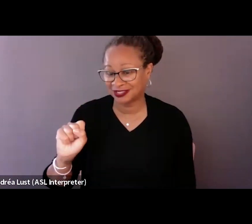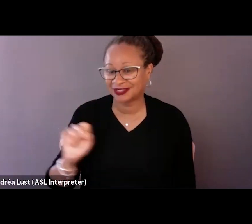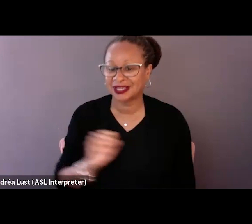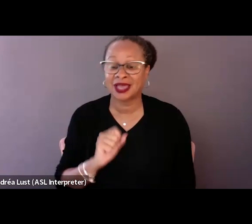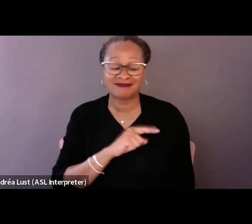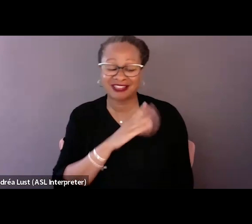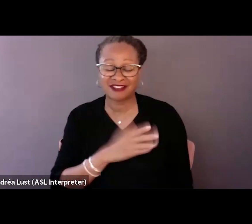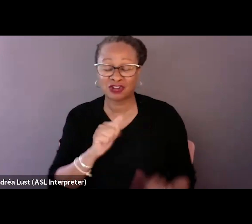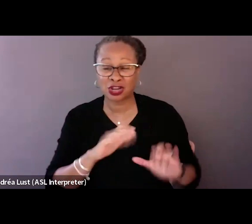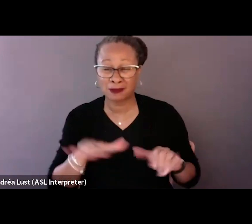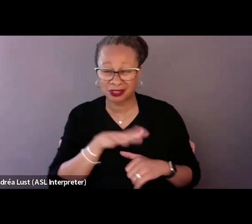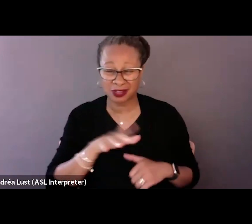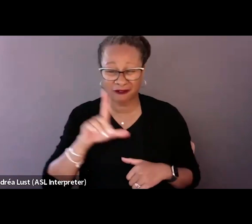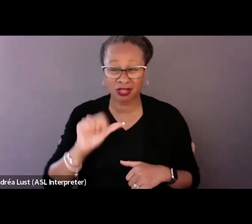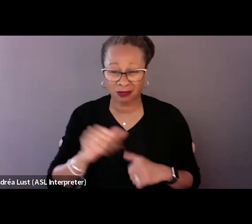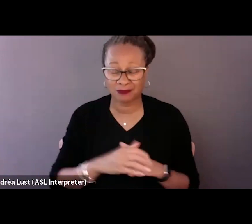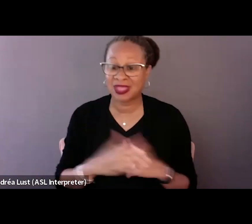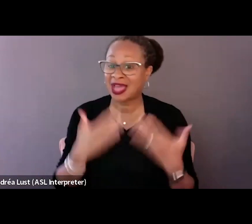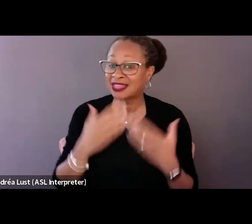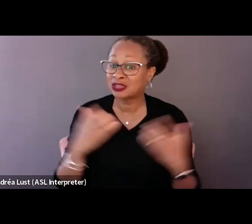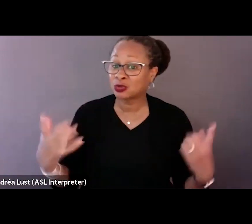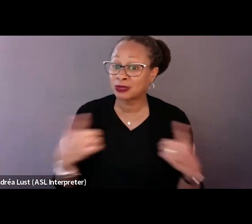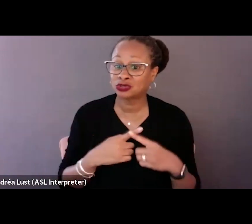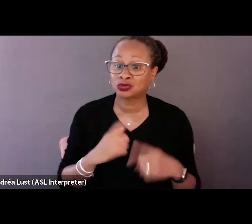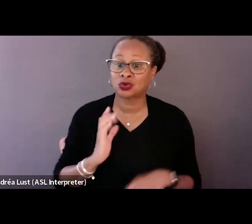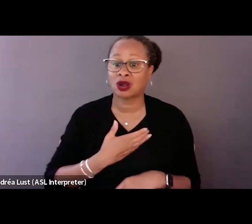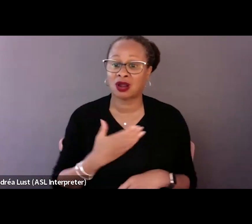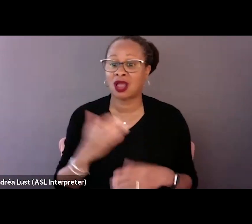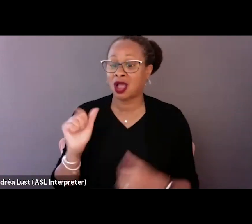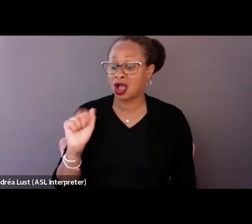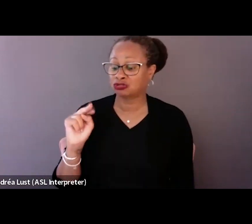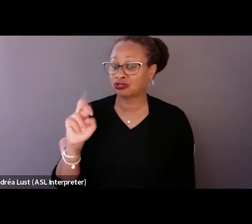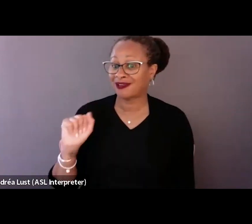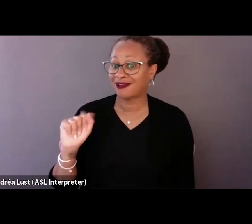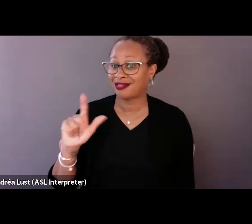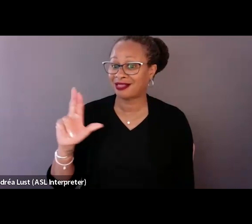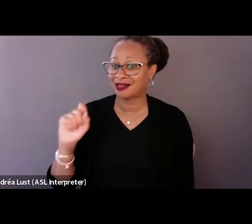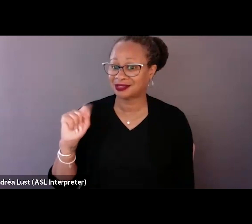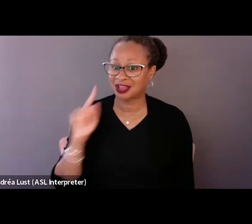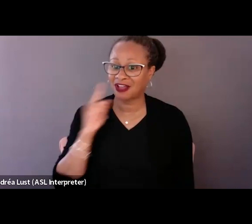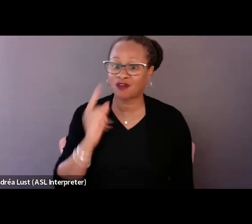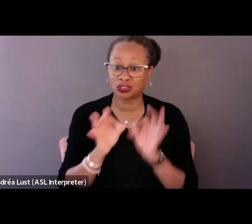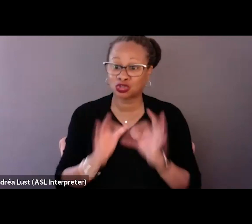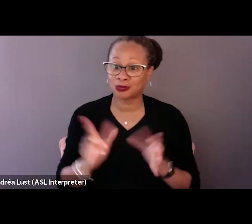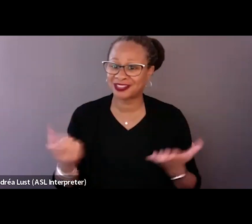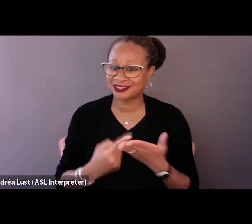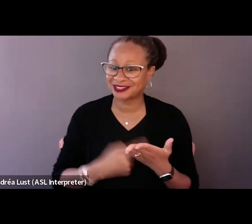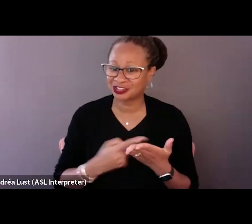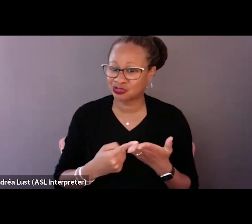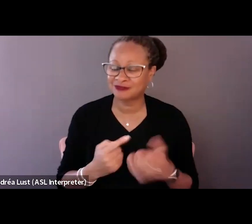Angeles. Thank you so much to Andrea Lust for ASL interpreting this